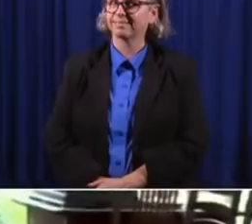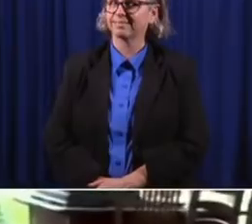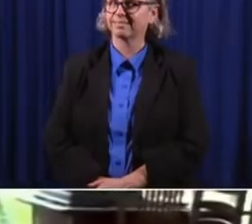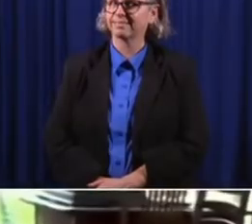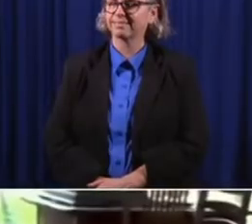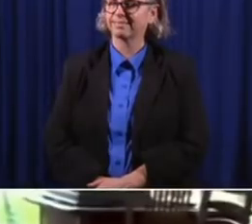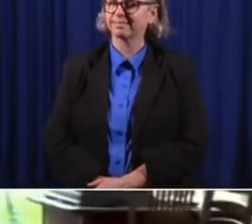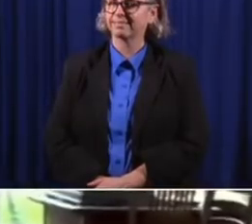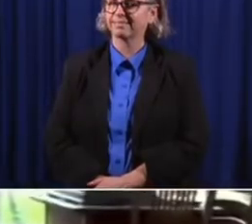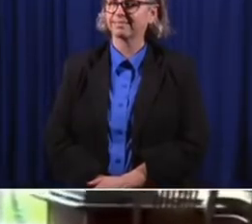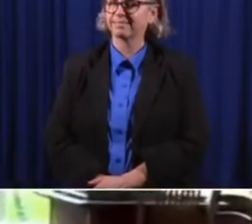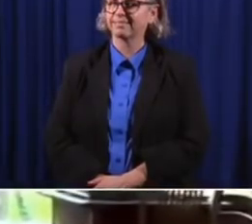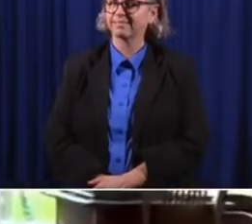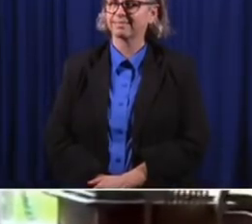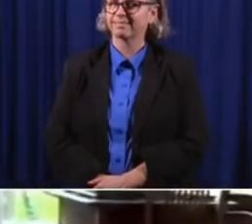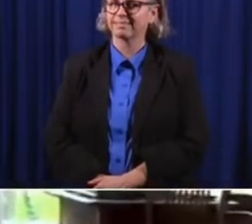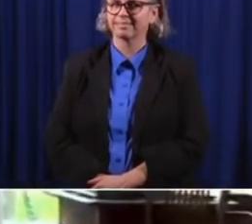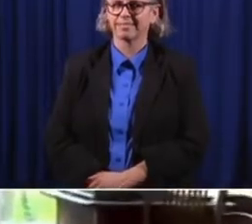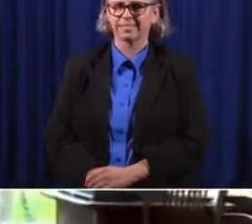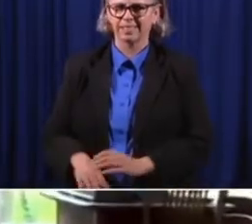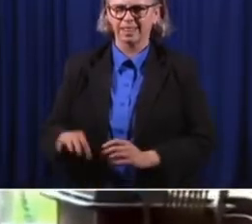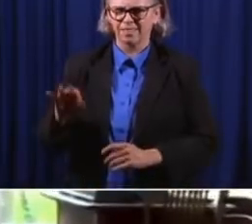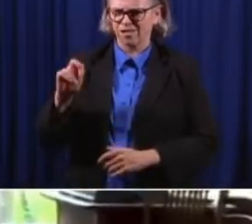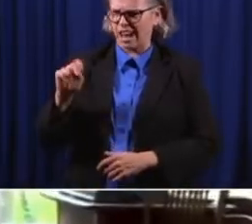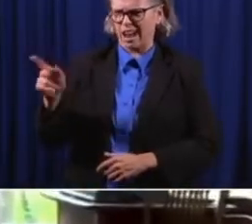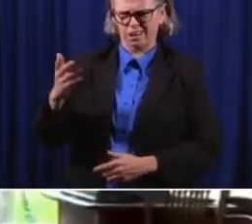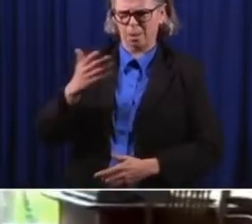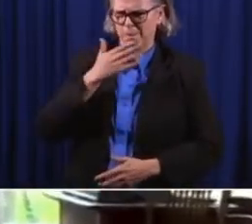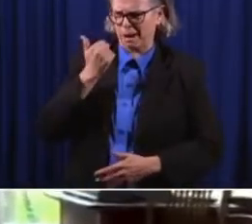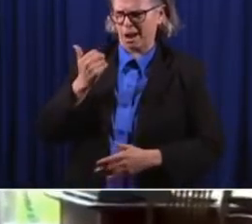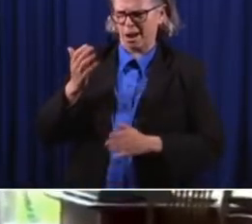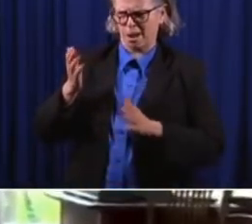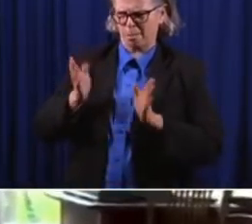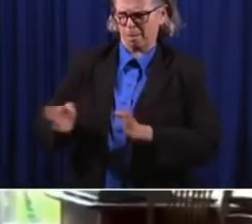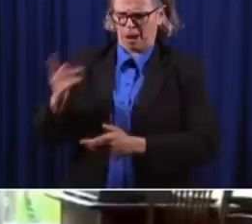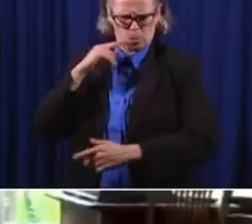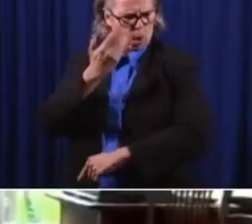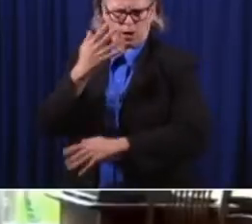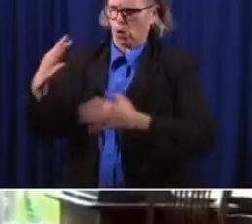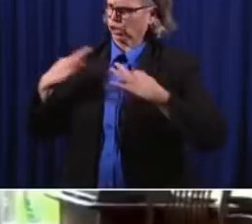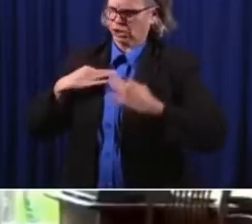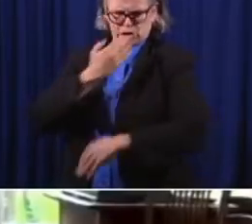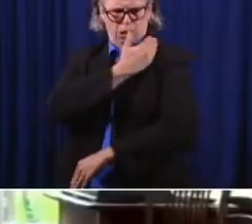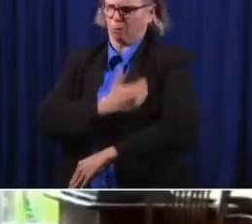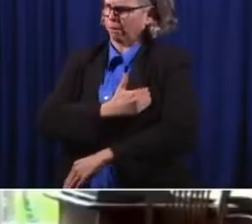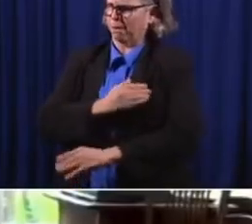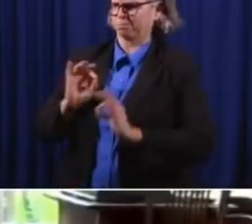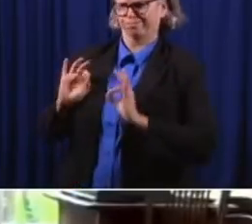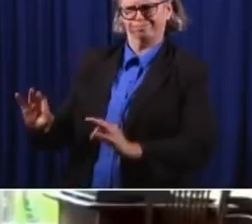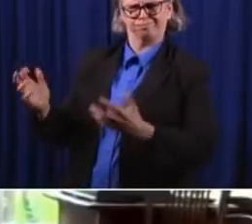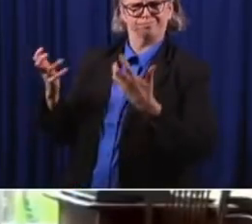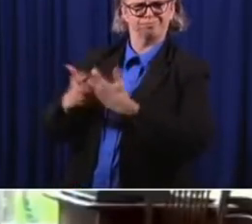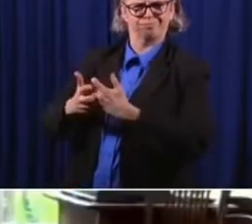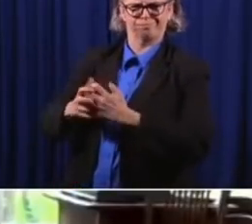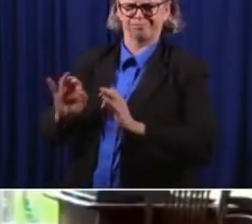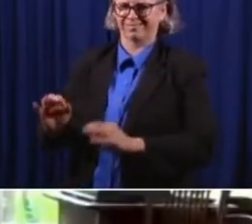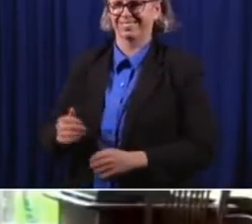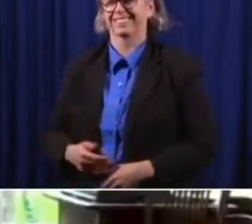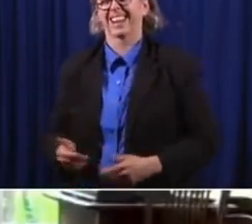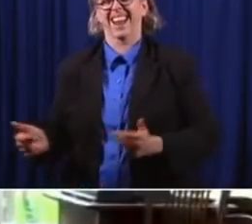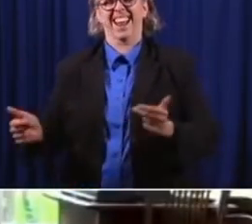Fran, you came better prepared. I'm ready for it. Yes, she did. No adjustment